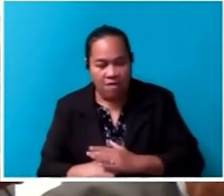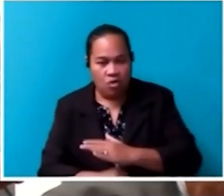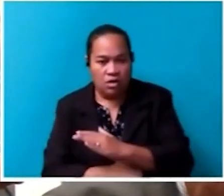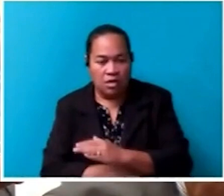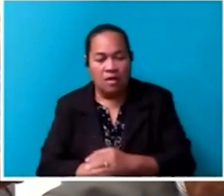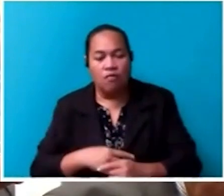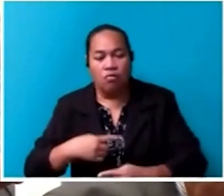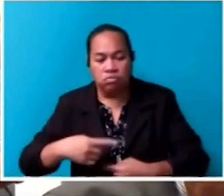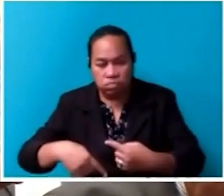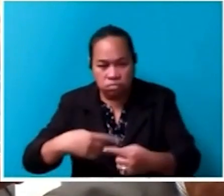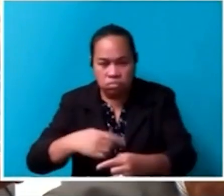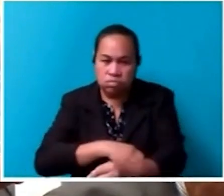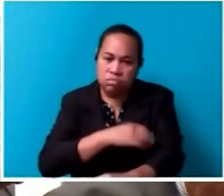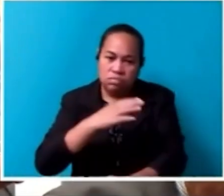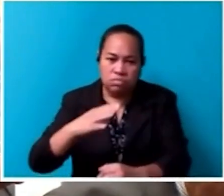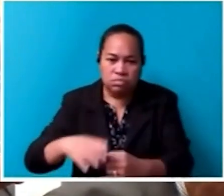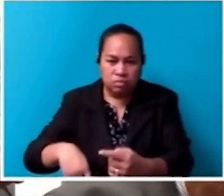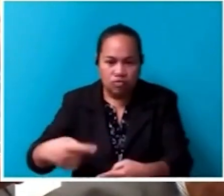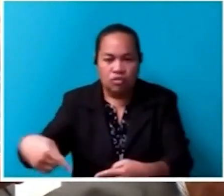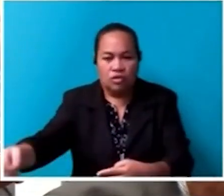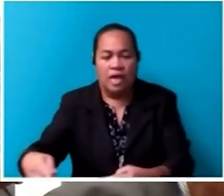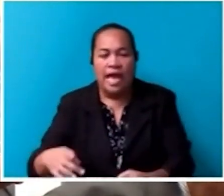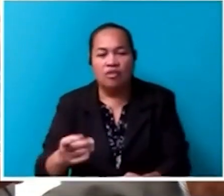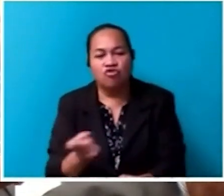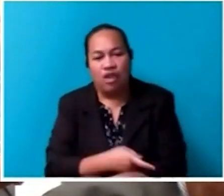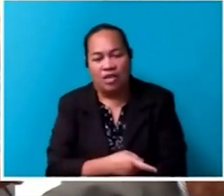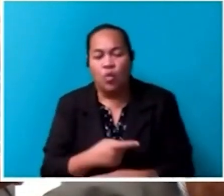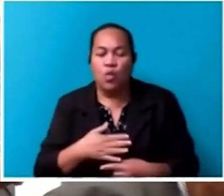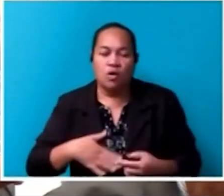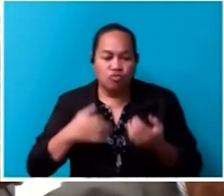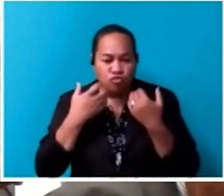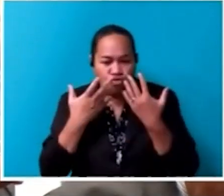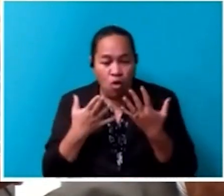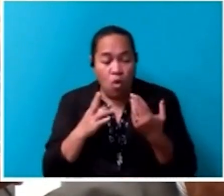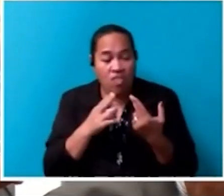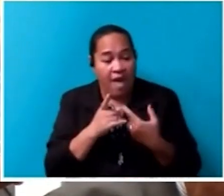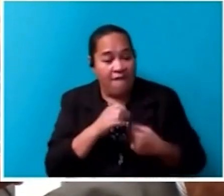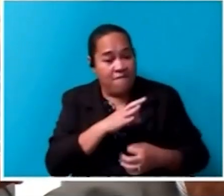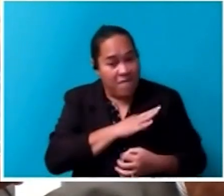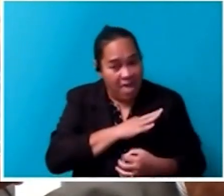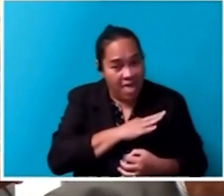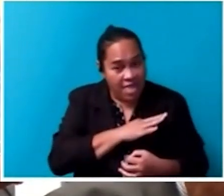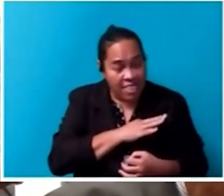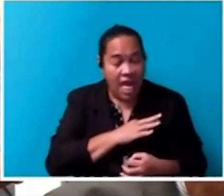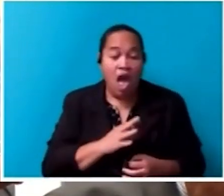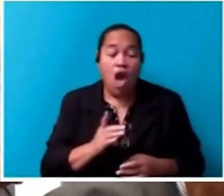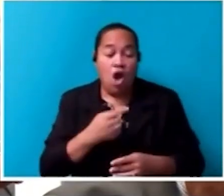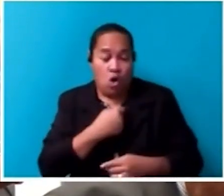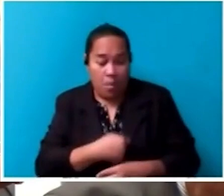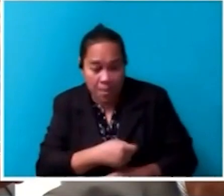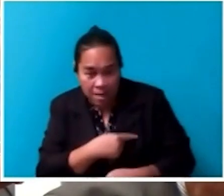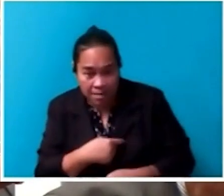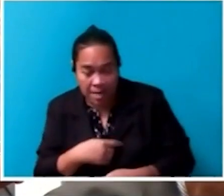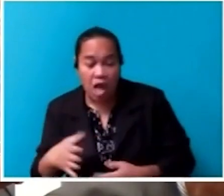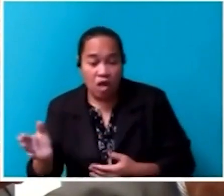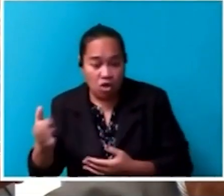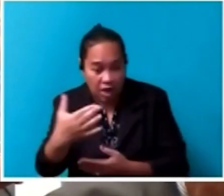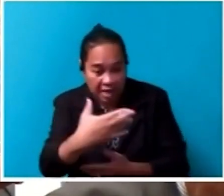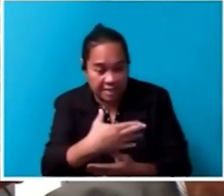change. We are demonstrating that with faith, commitment, and collective effort, every